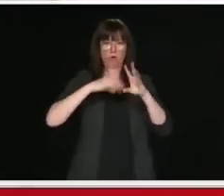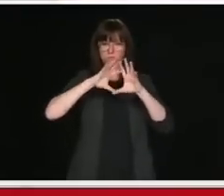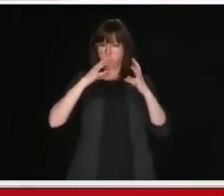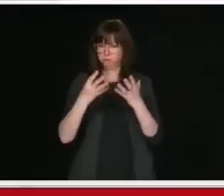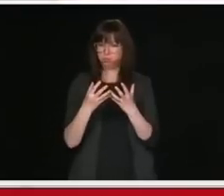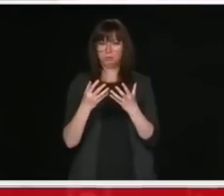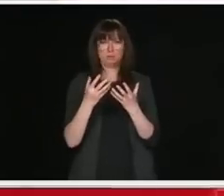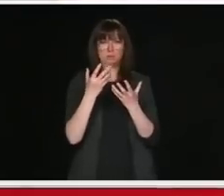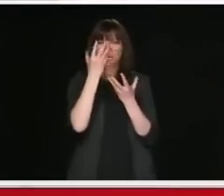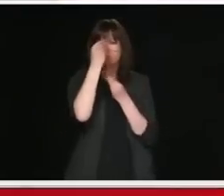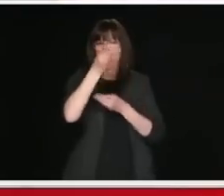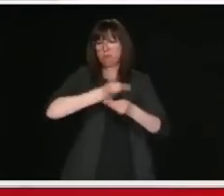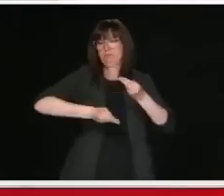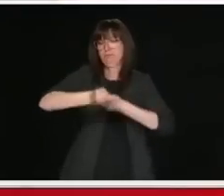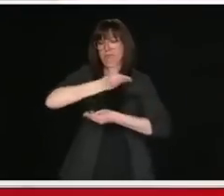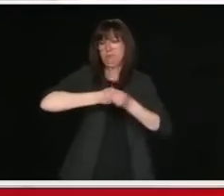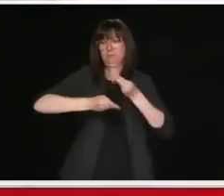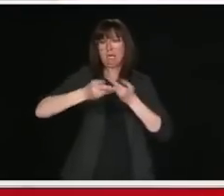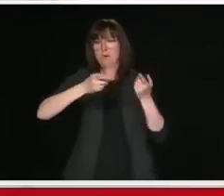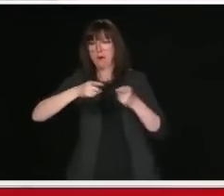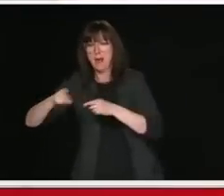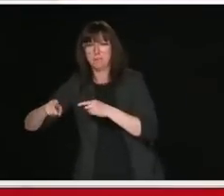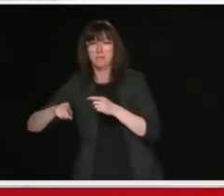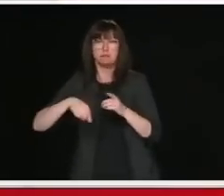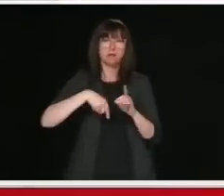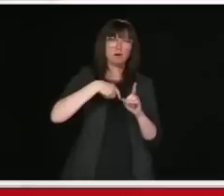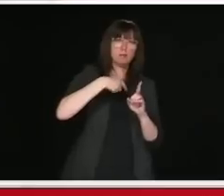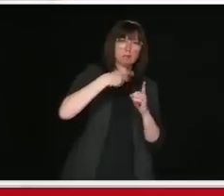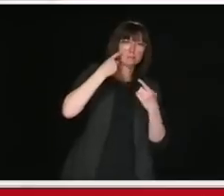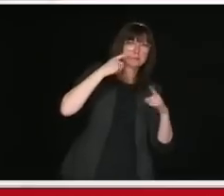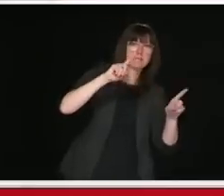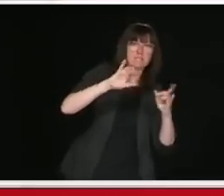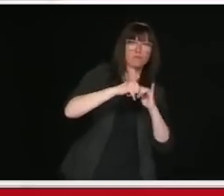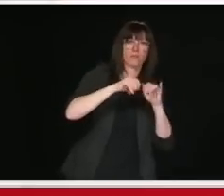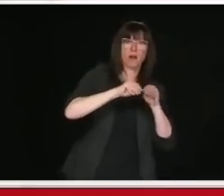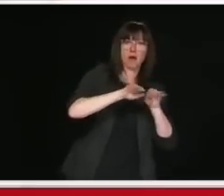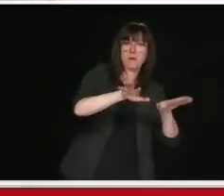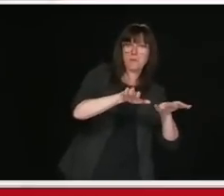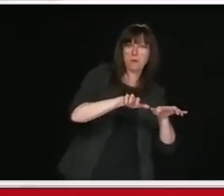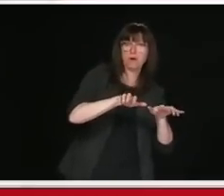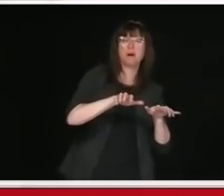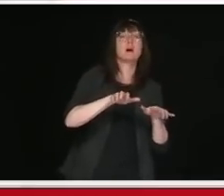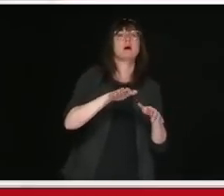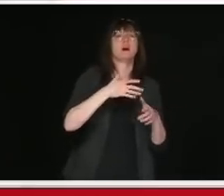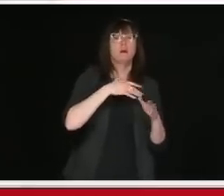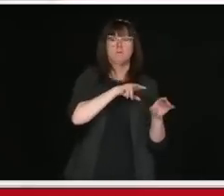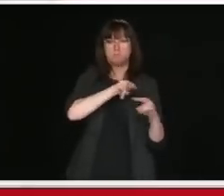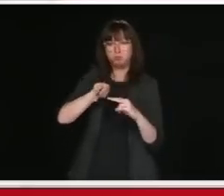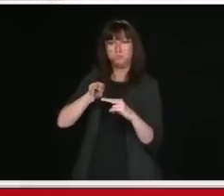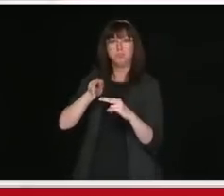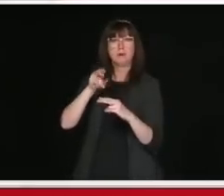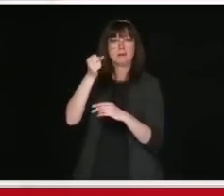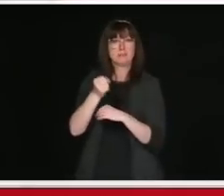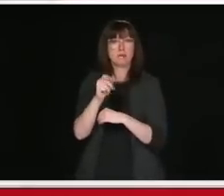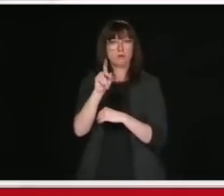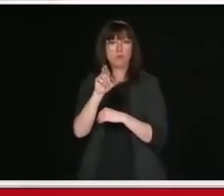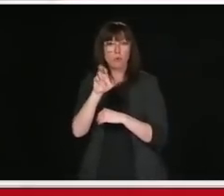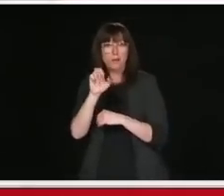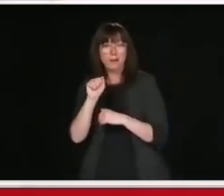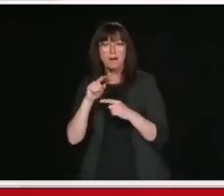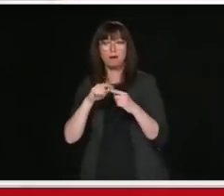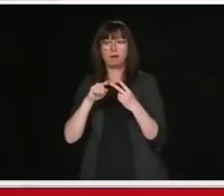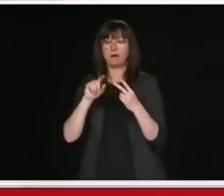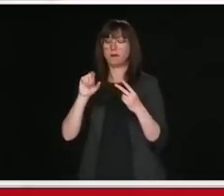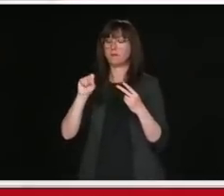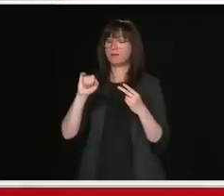been effective in terms of measures. We've learned a lot from South Korea, Singapore, and other countries. We've learned, unfortunately, a lot from Italy as well